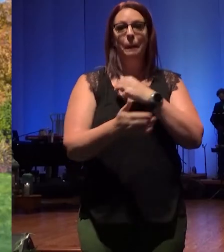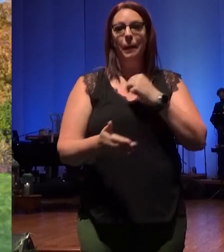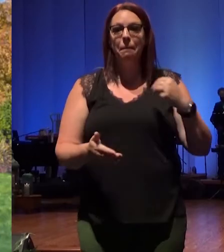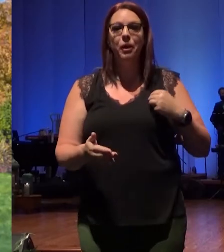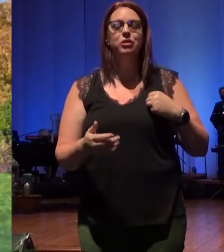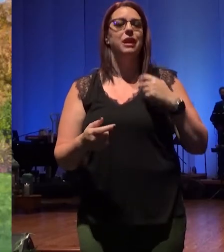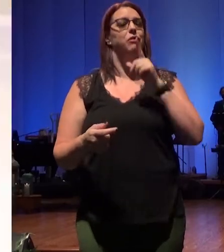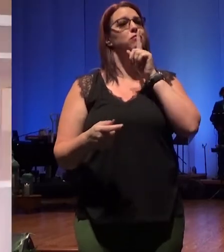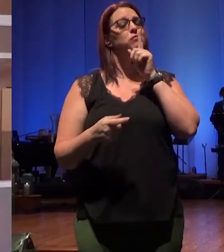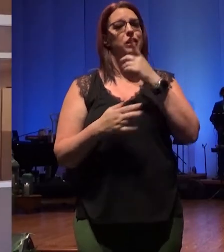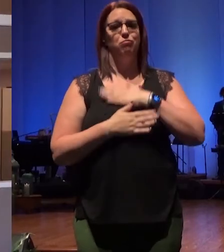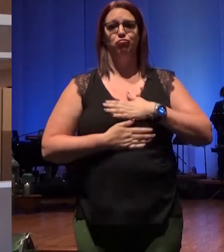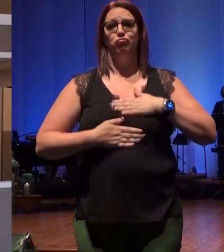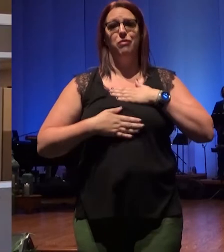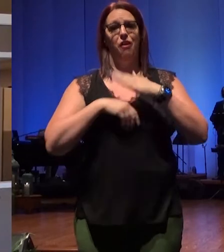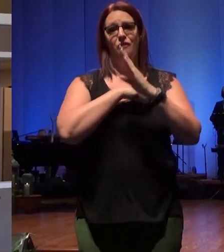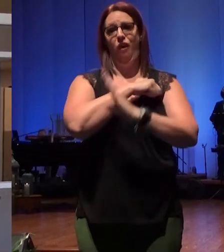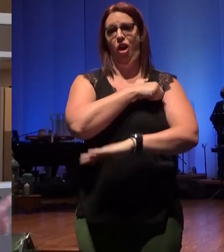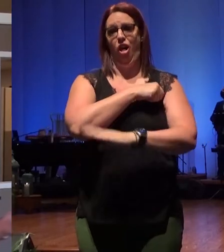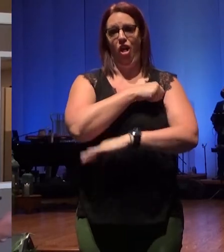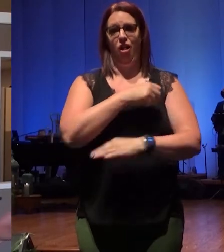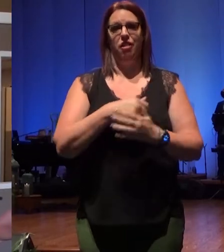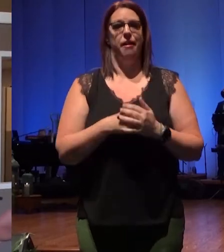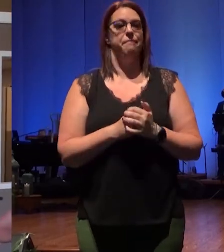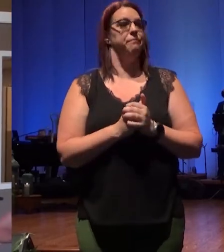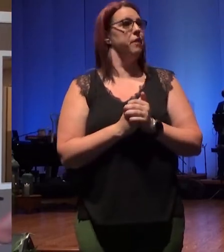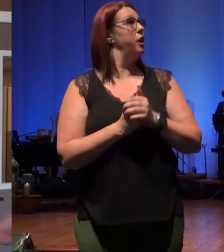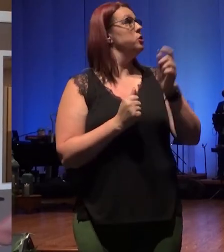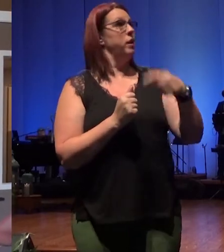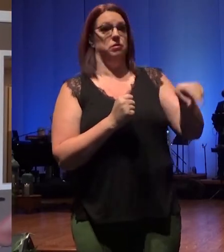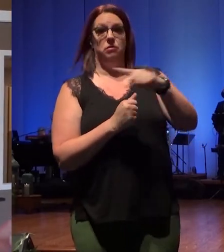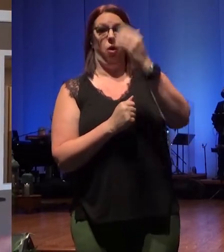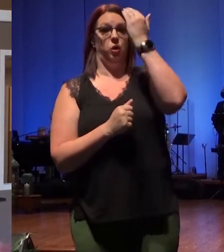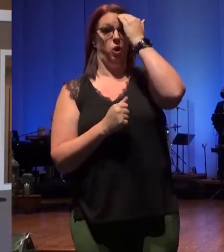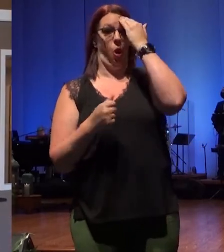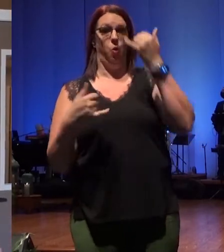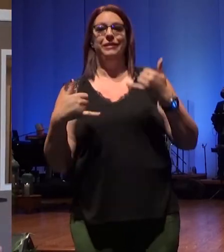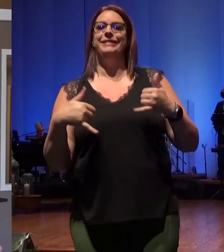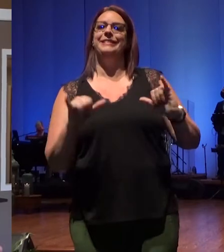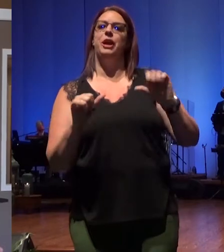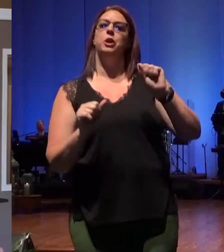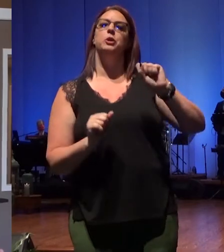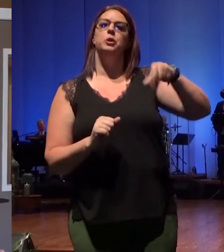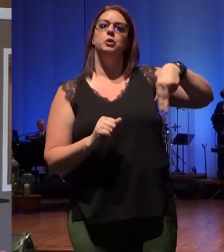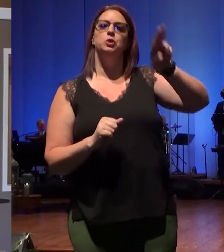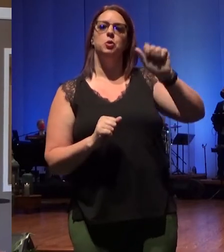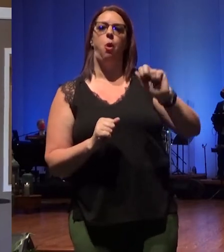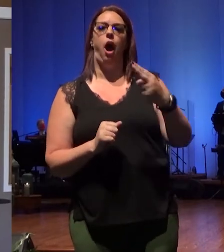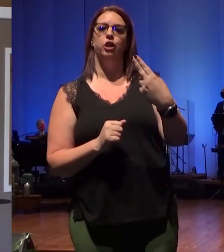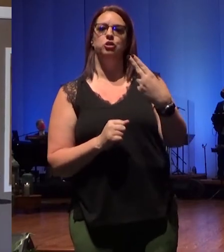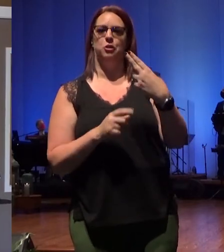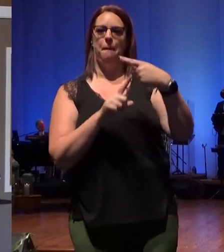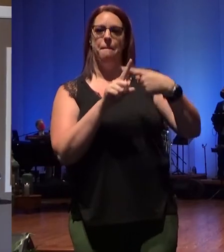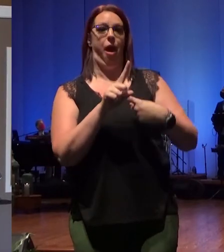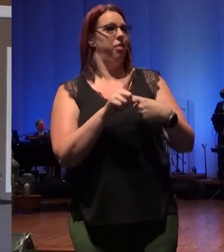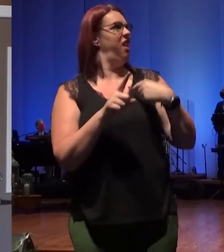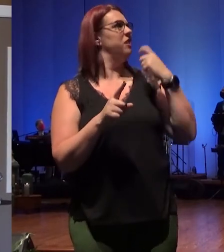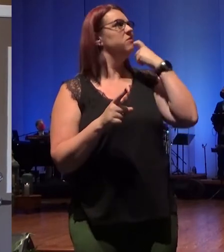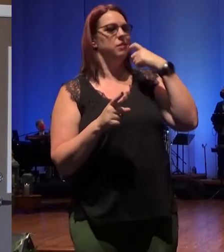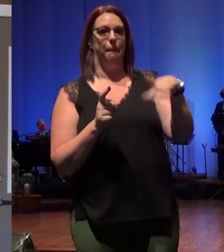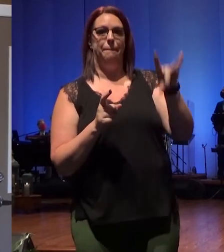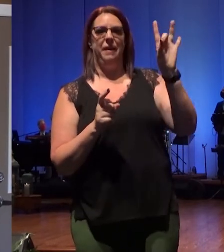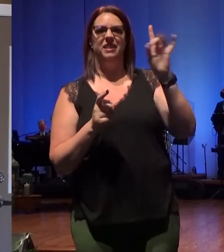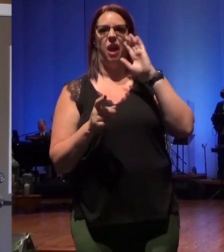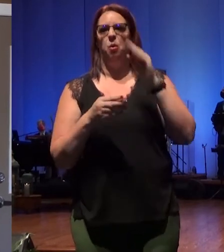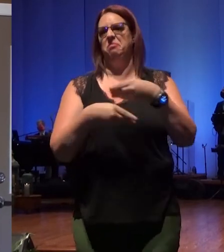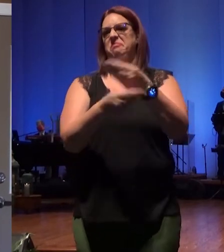enriching fall. As you all know, it's still Squash Month here at Mile High Church. Just pick this beauty right here. I'm going to give it to a friend real